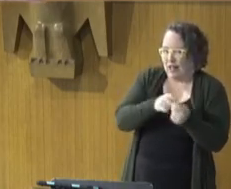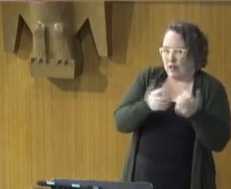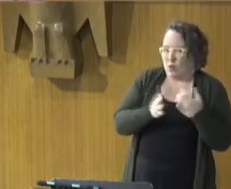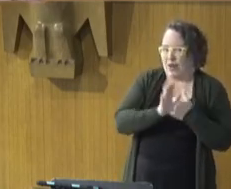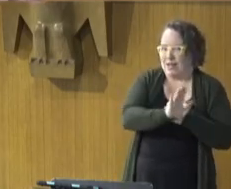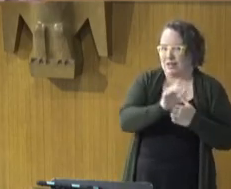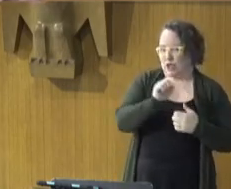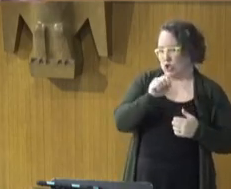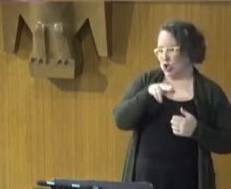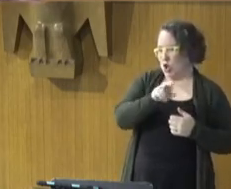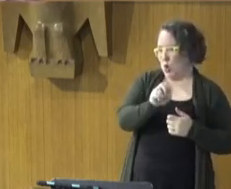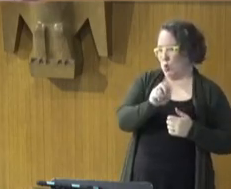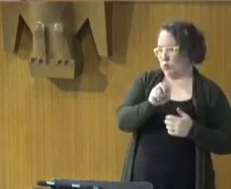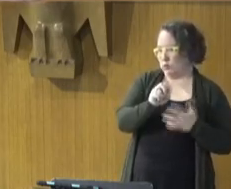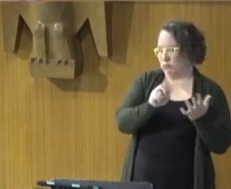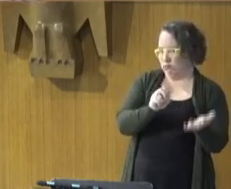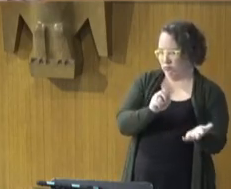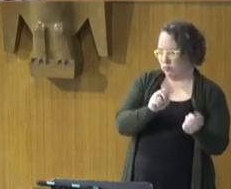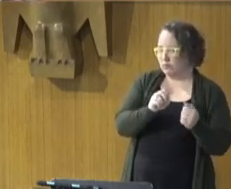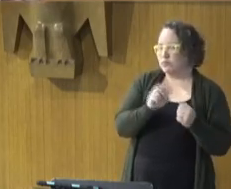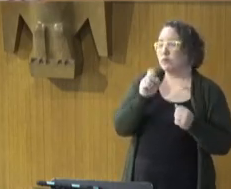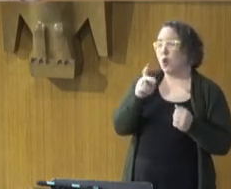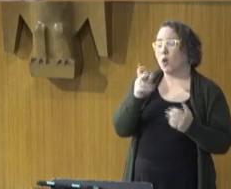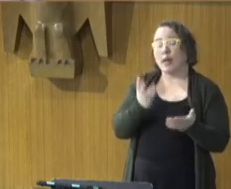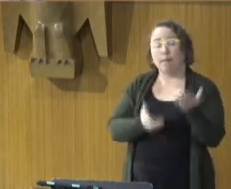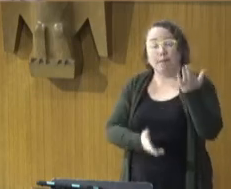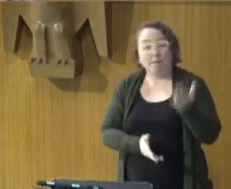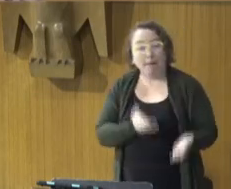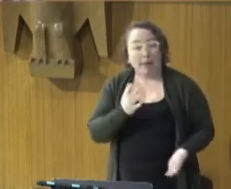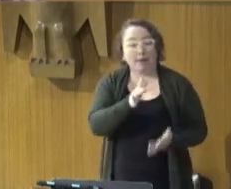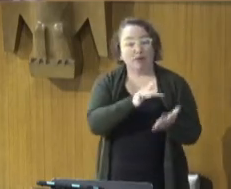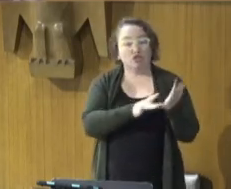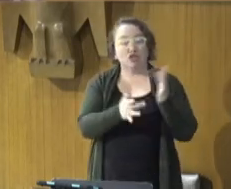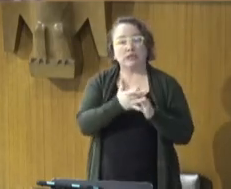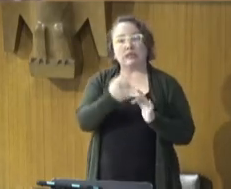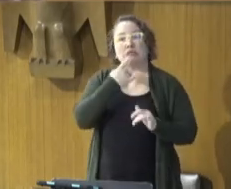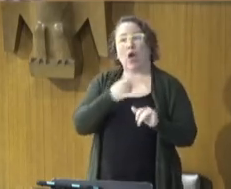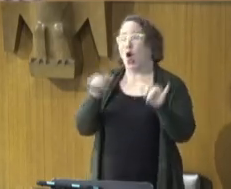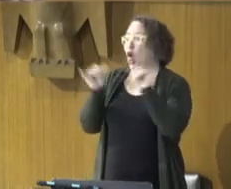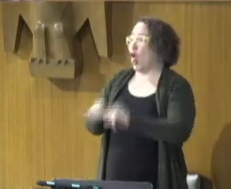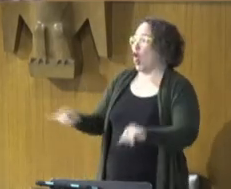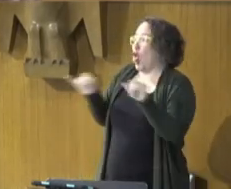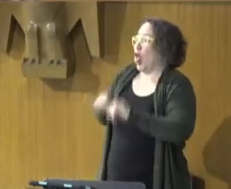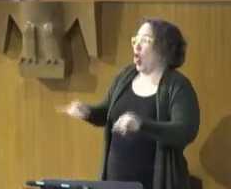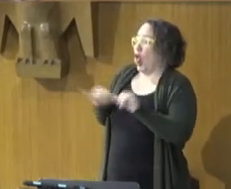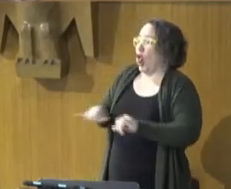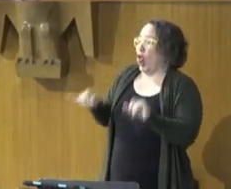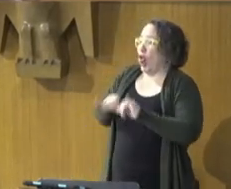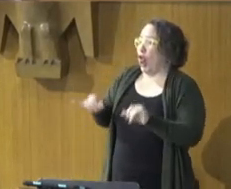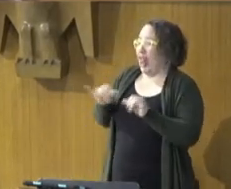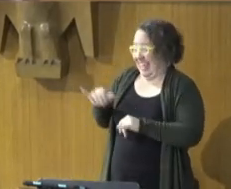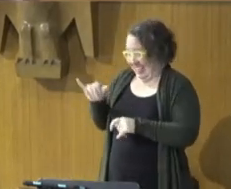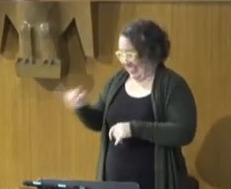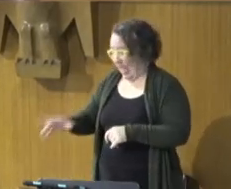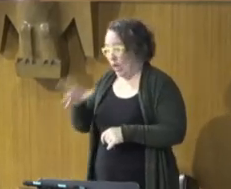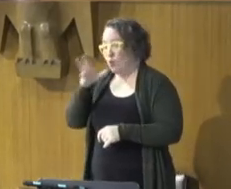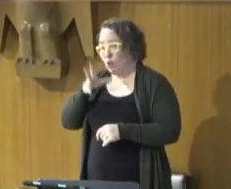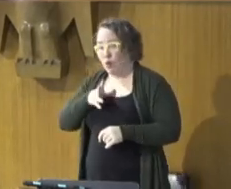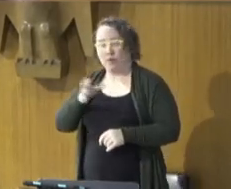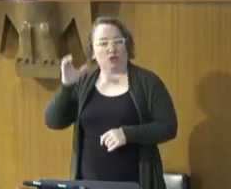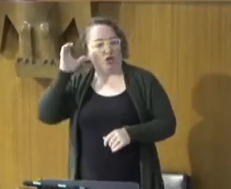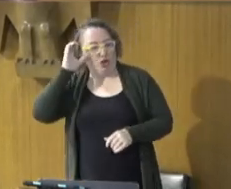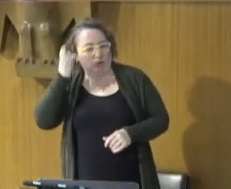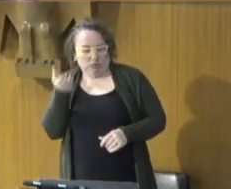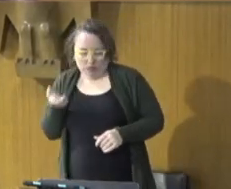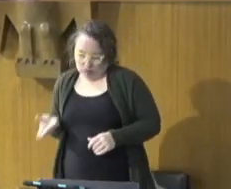Perhaps he was intentionally regurgitating the same racist tropes that this Canaanite woman had heard all